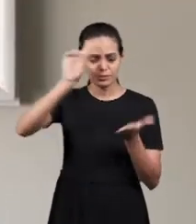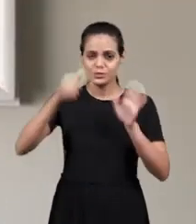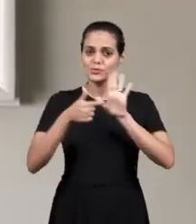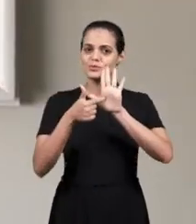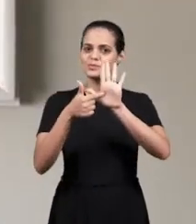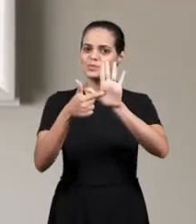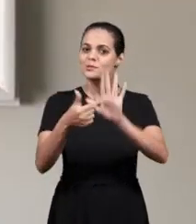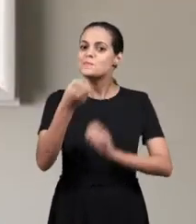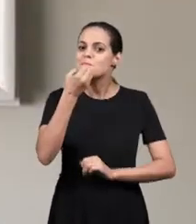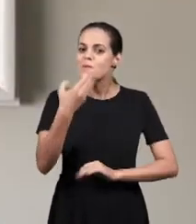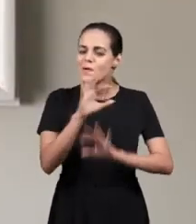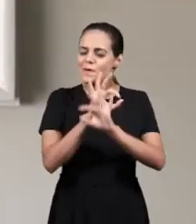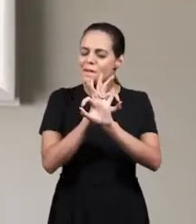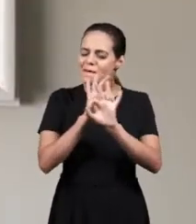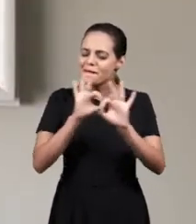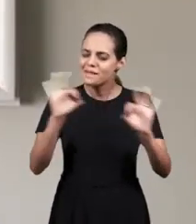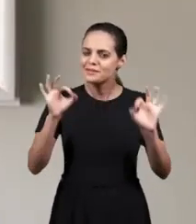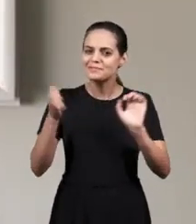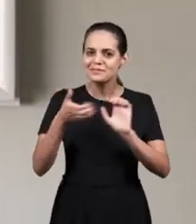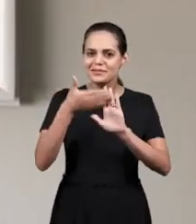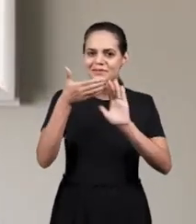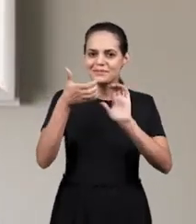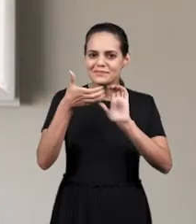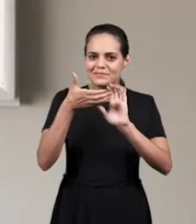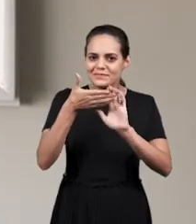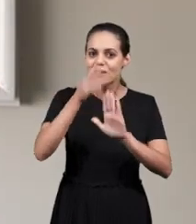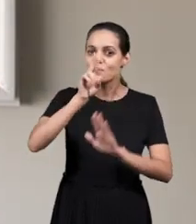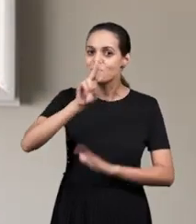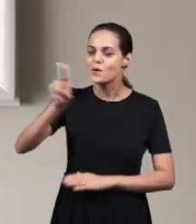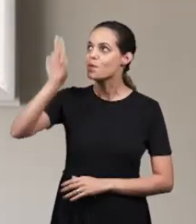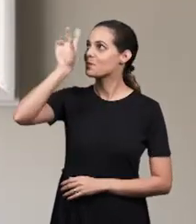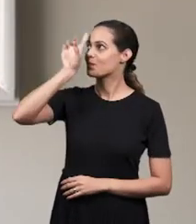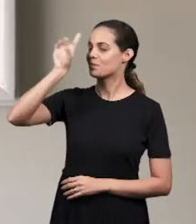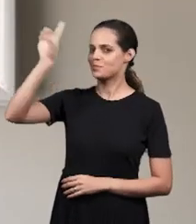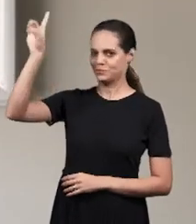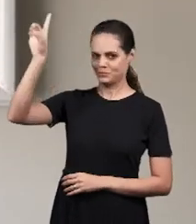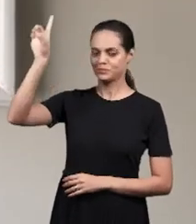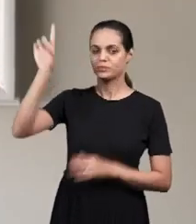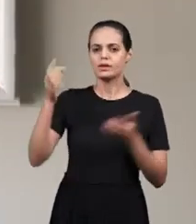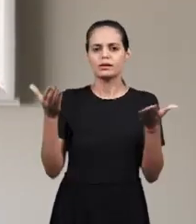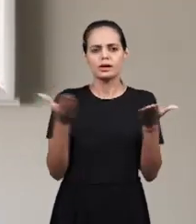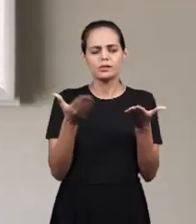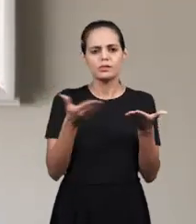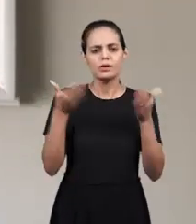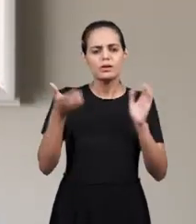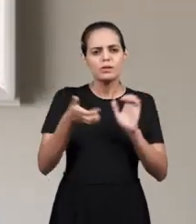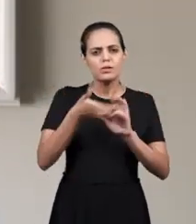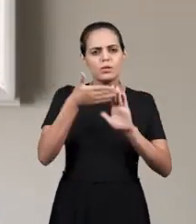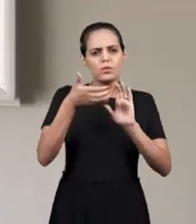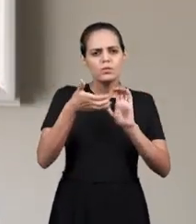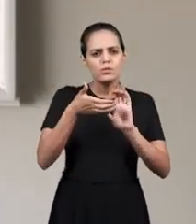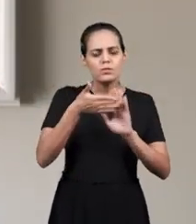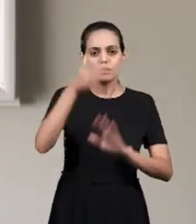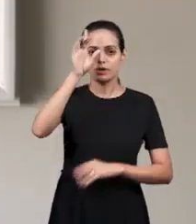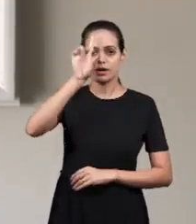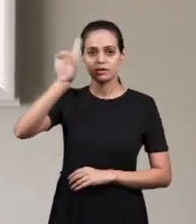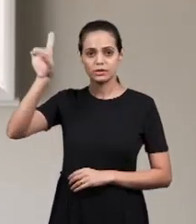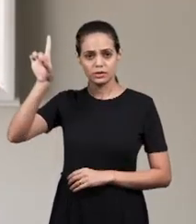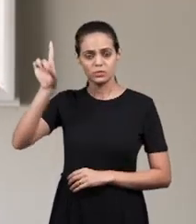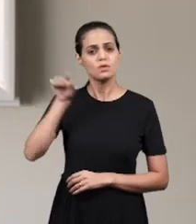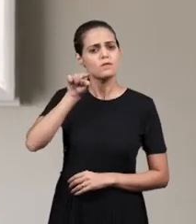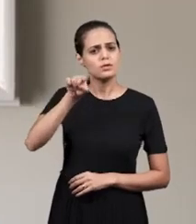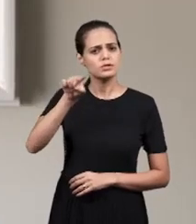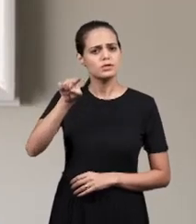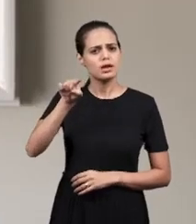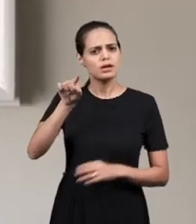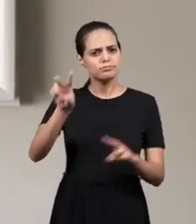Says that good is to praise our Lord with praises. And at this moment, we'll sing another song. You who are